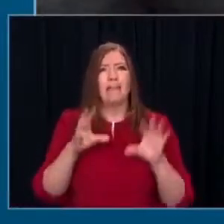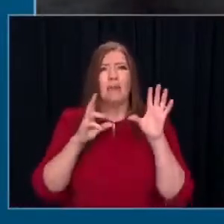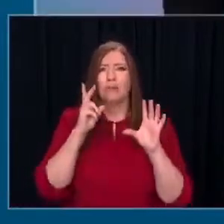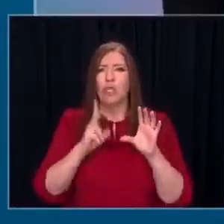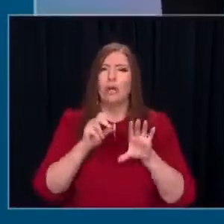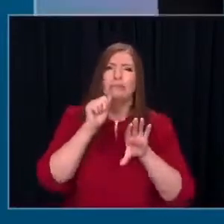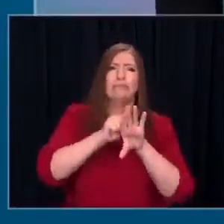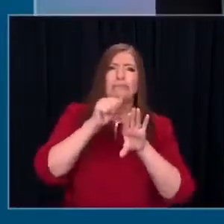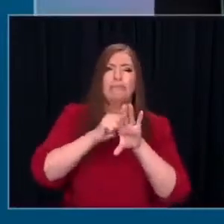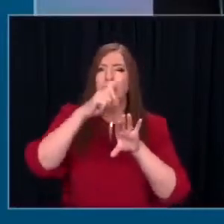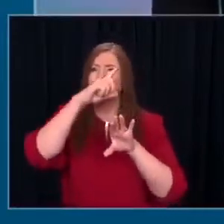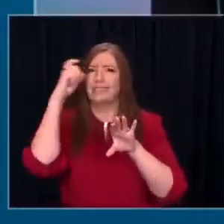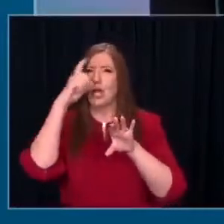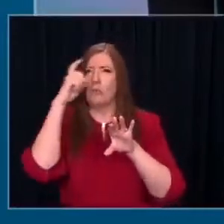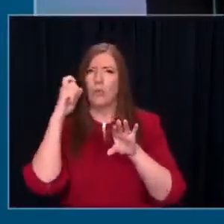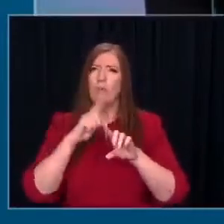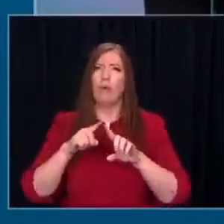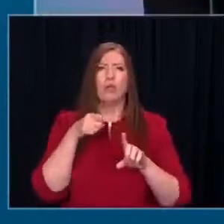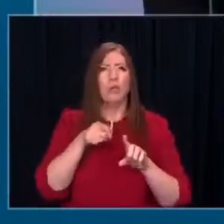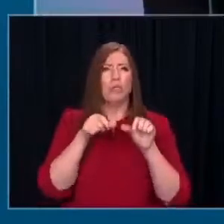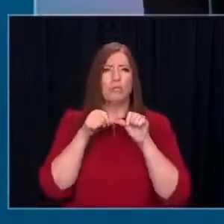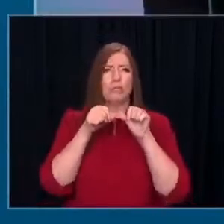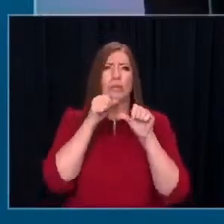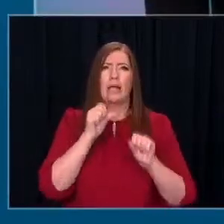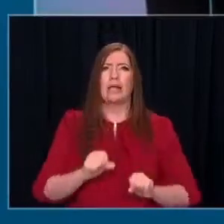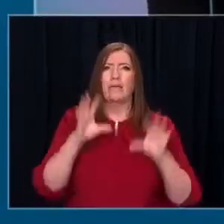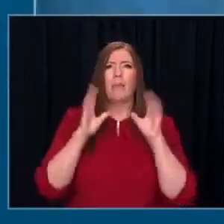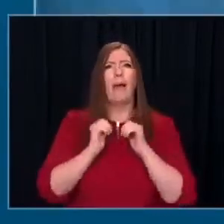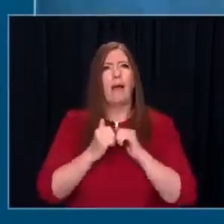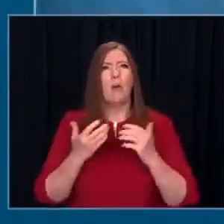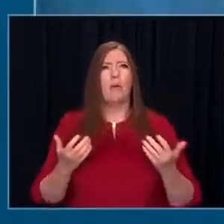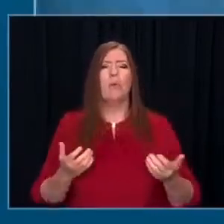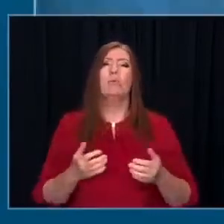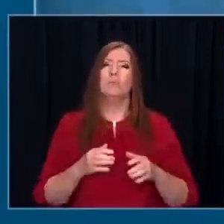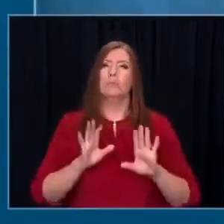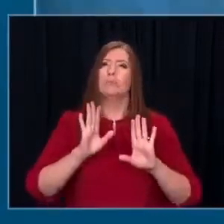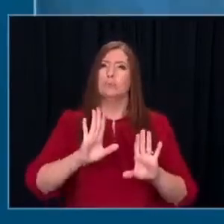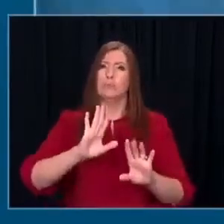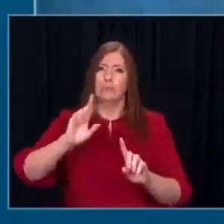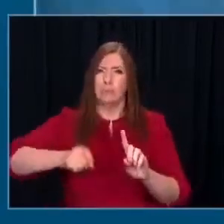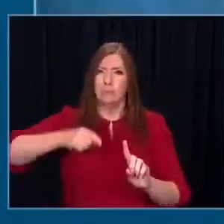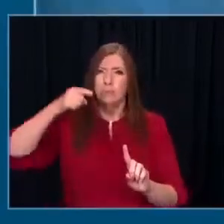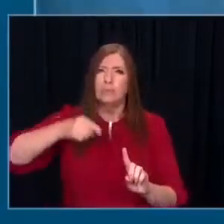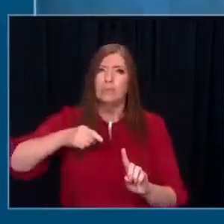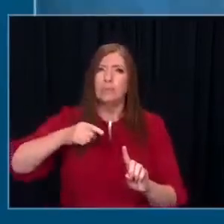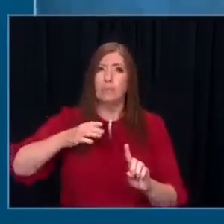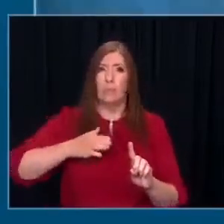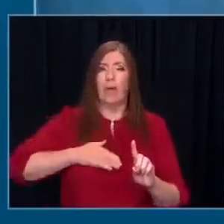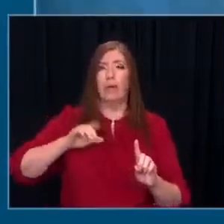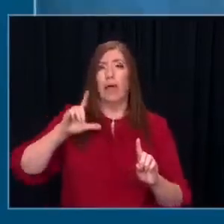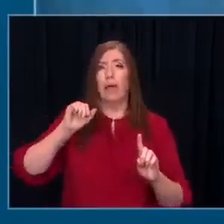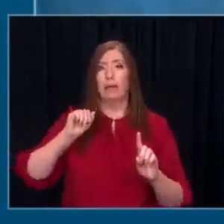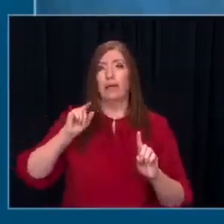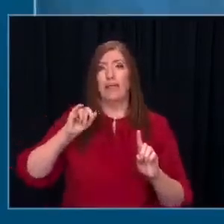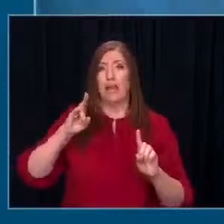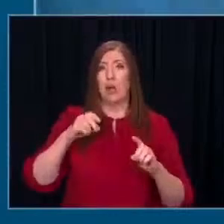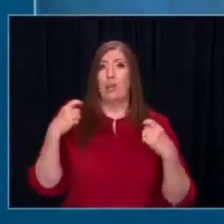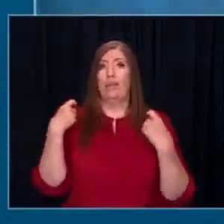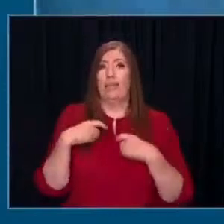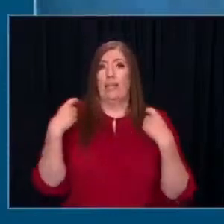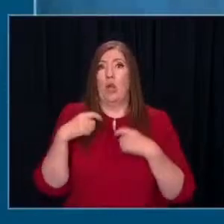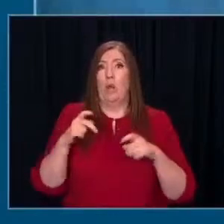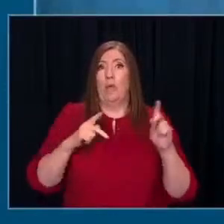campaign? Absolutely. The thing is that let me direct this solely to my Latino population.